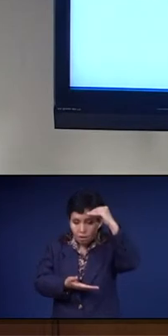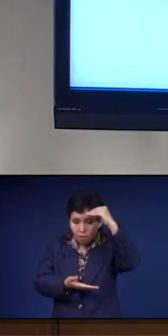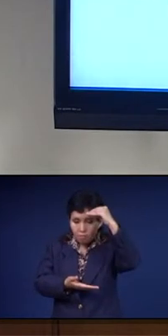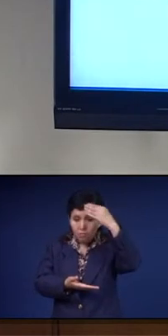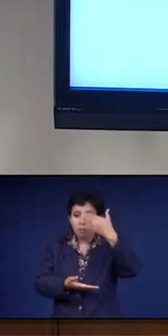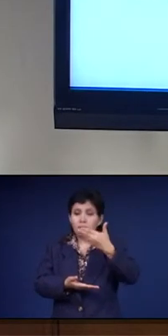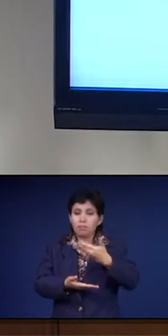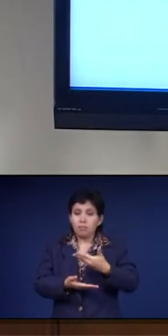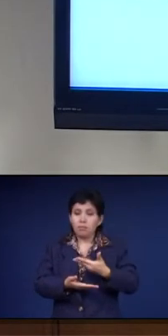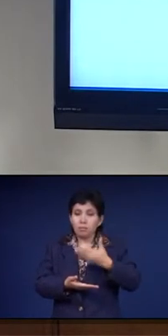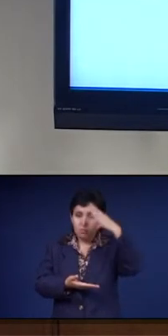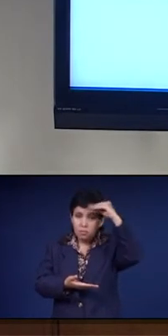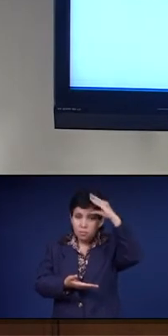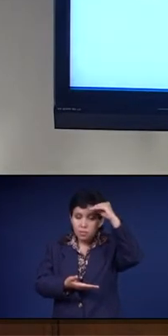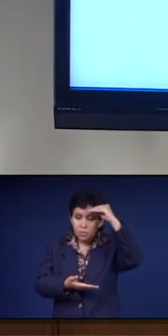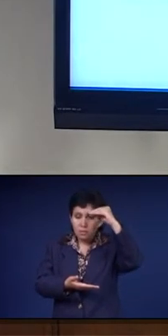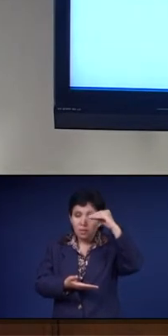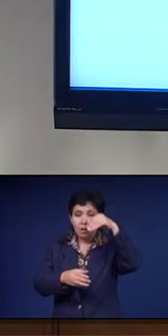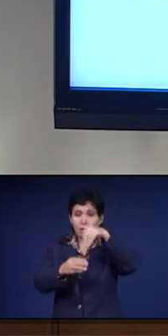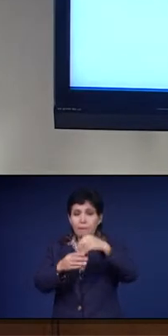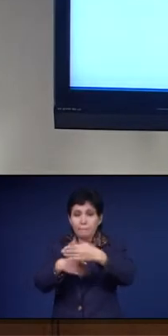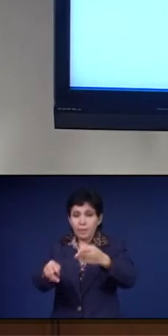in the ER room,